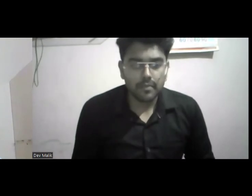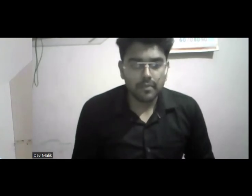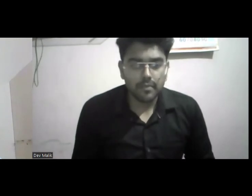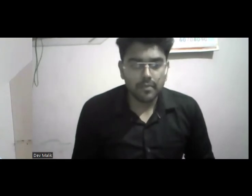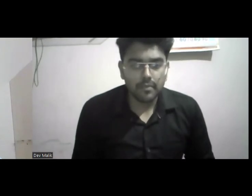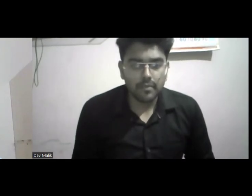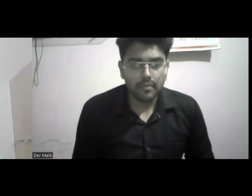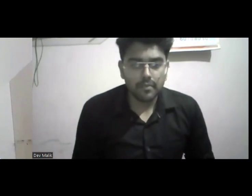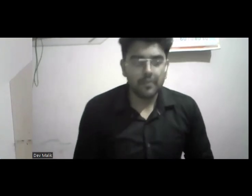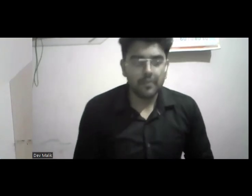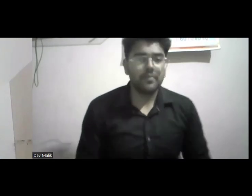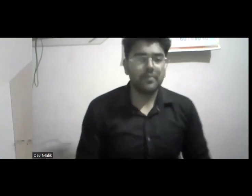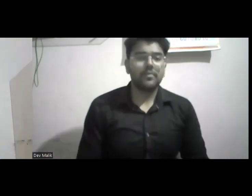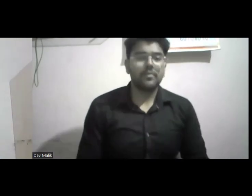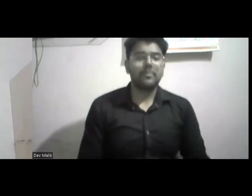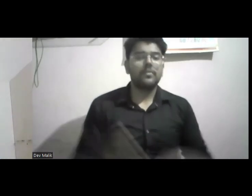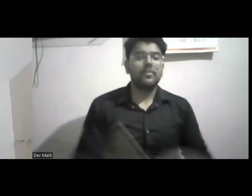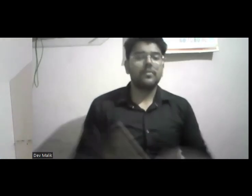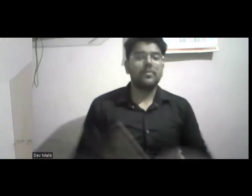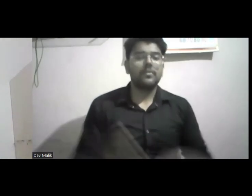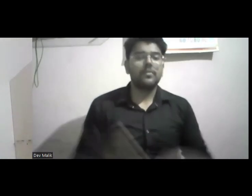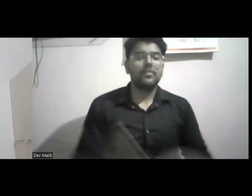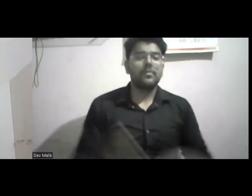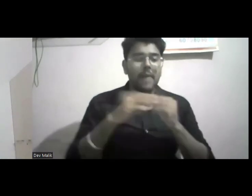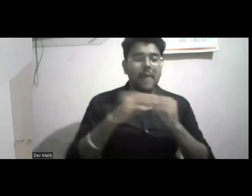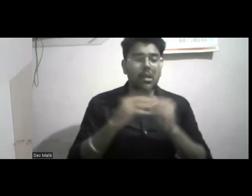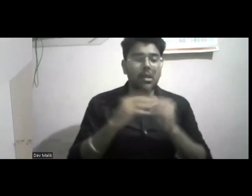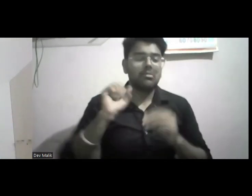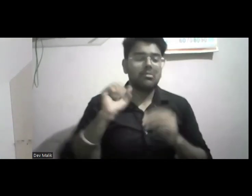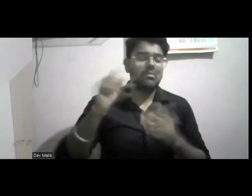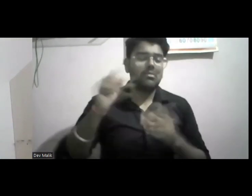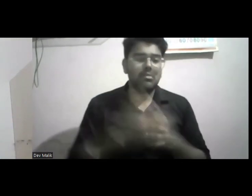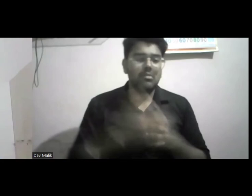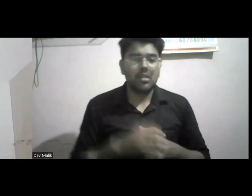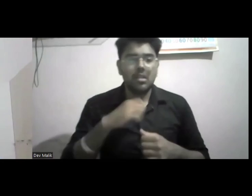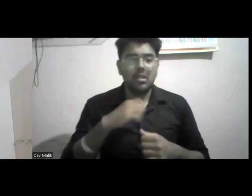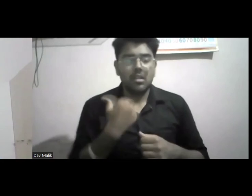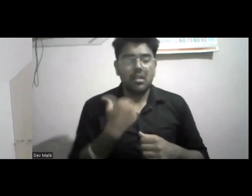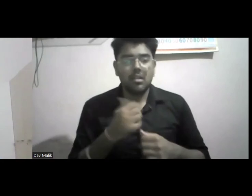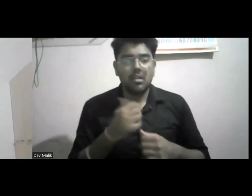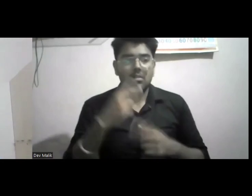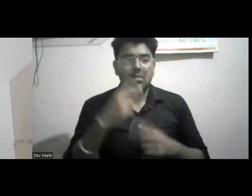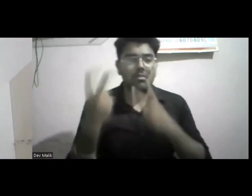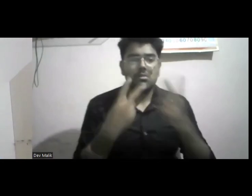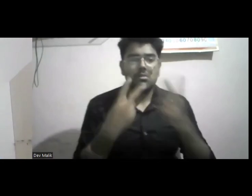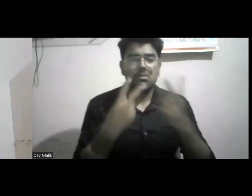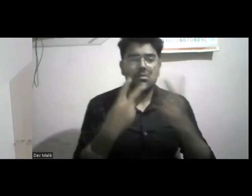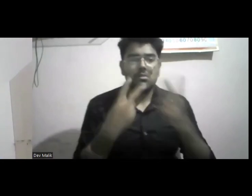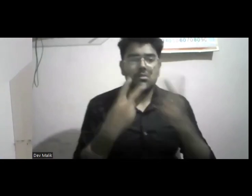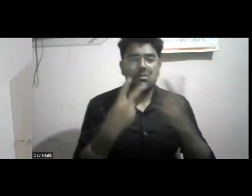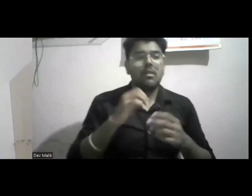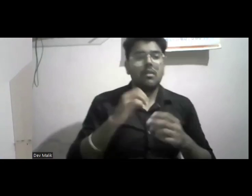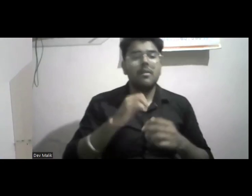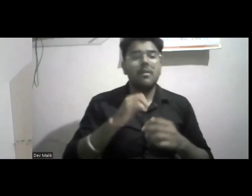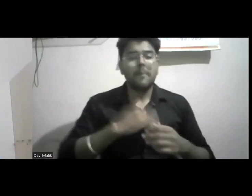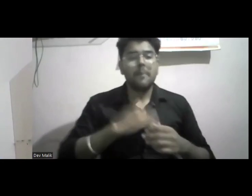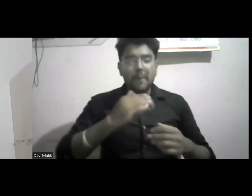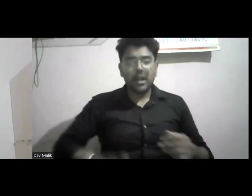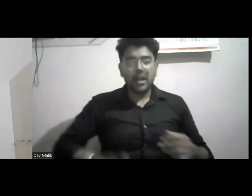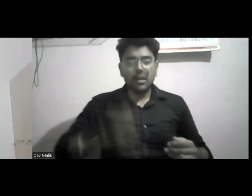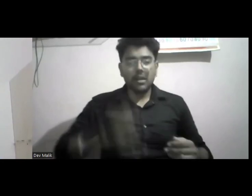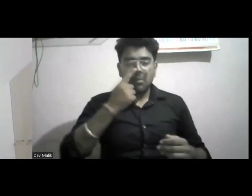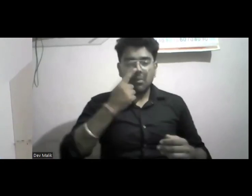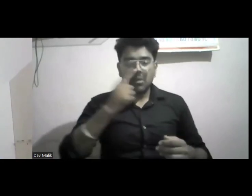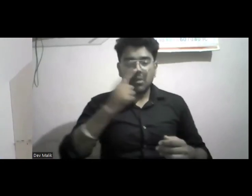a dancer in Mangalore side. He becomes another character who keeps on going around and killing pregnant women. So there are multiple